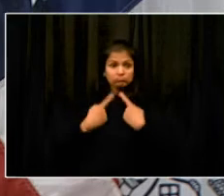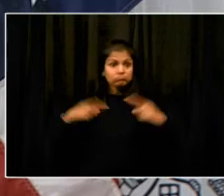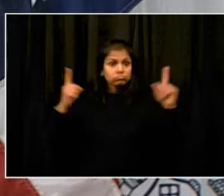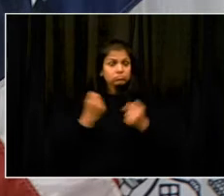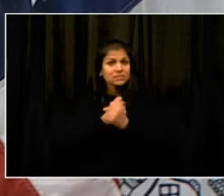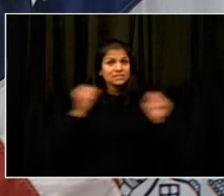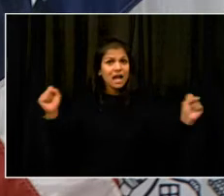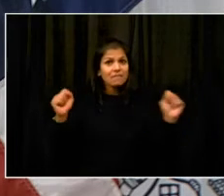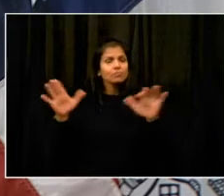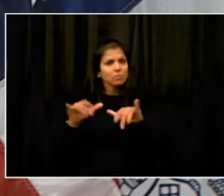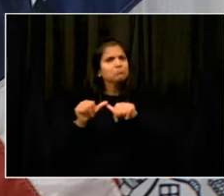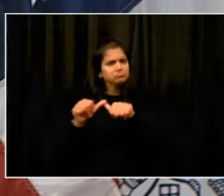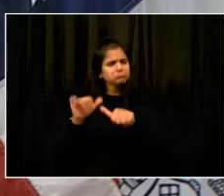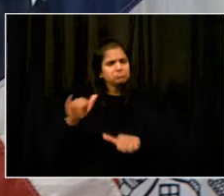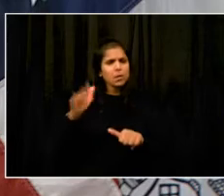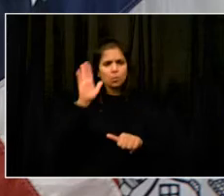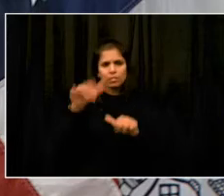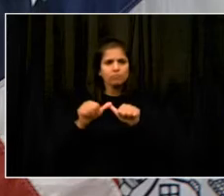Easterling?